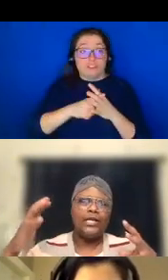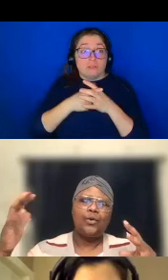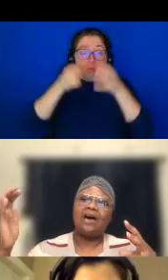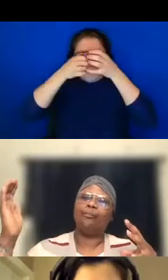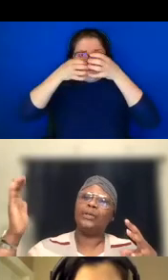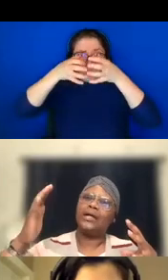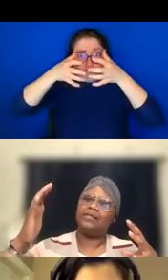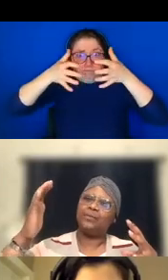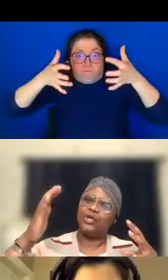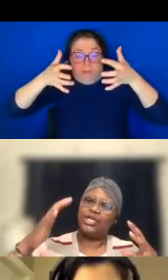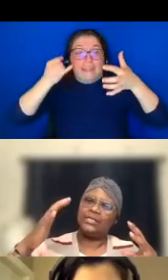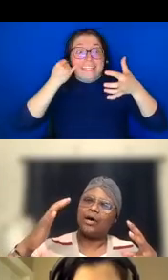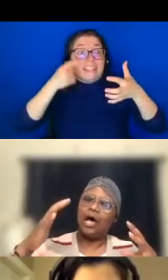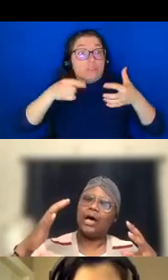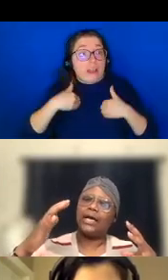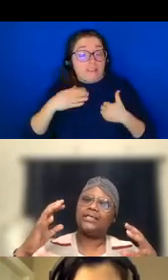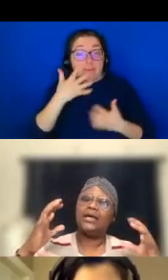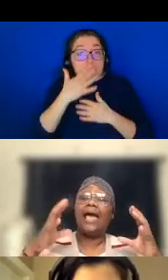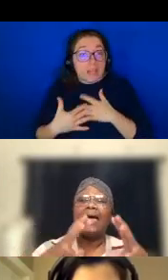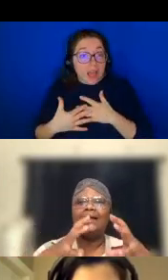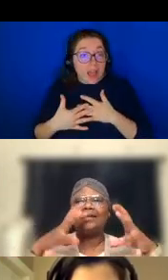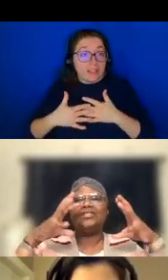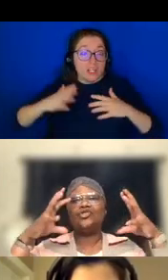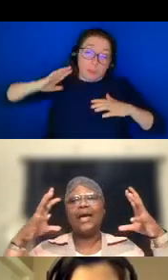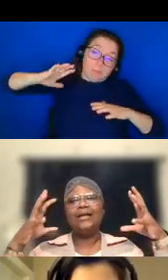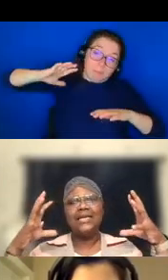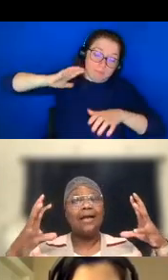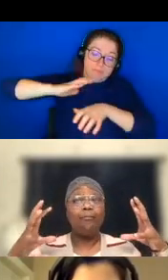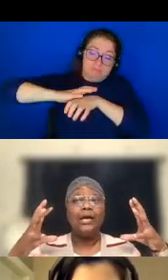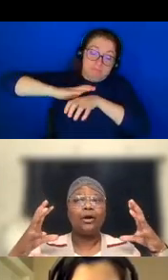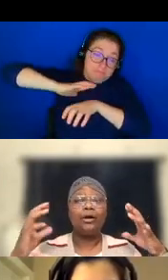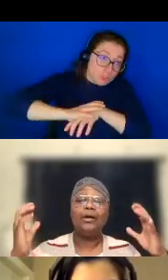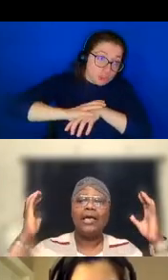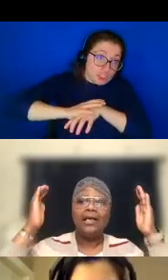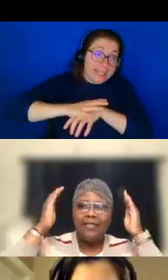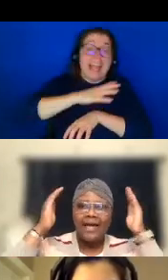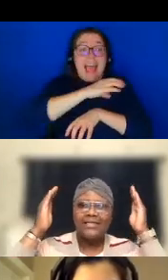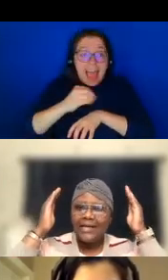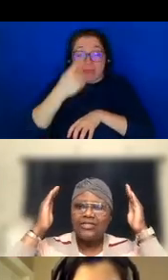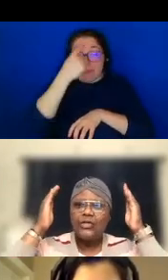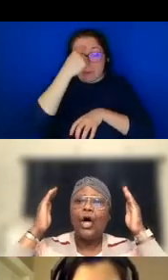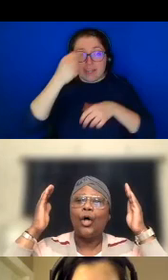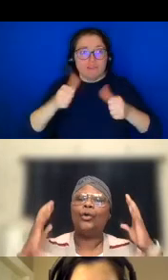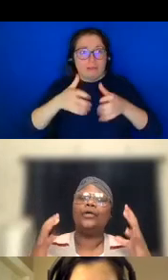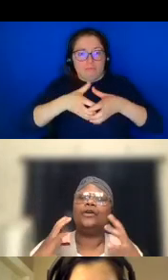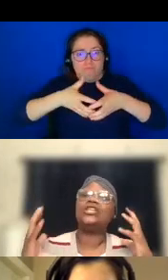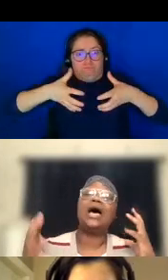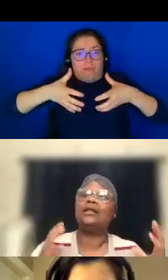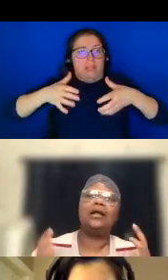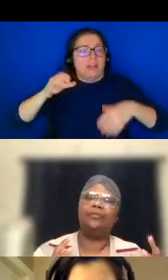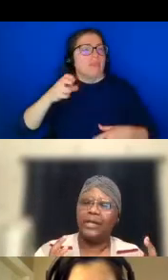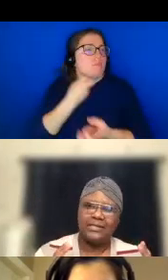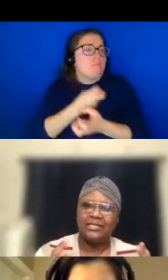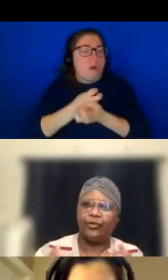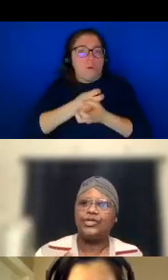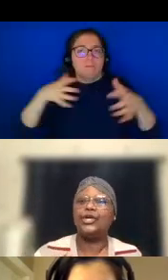when you have blood that's pushing down on it and it's trying to get bigger in that tight skull, there's not a lot